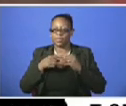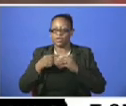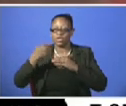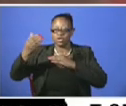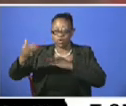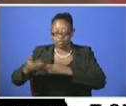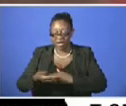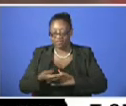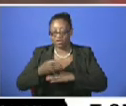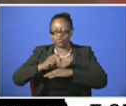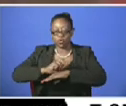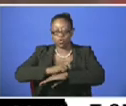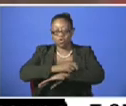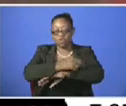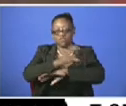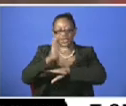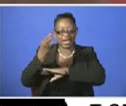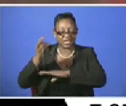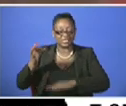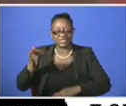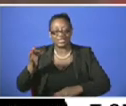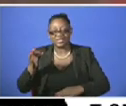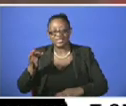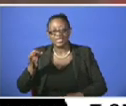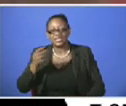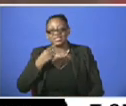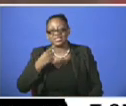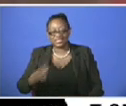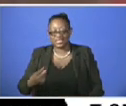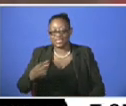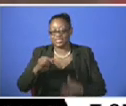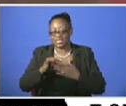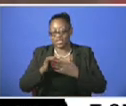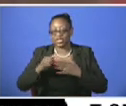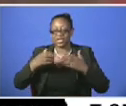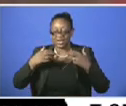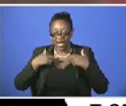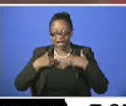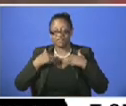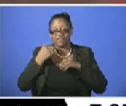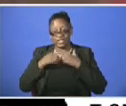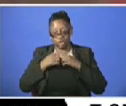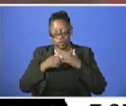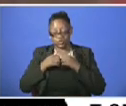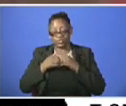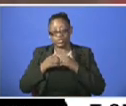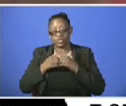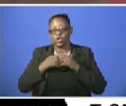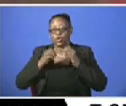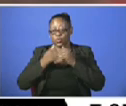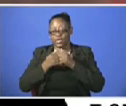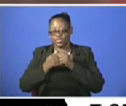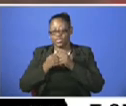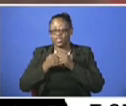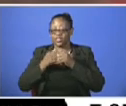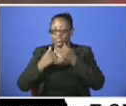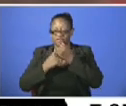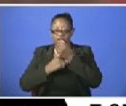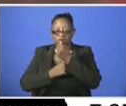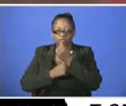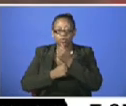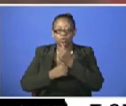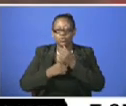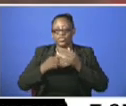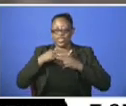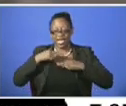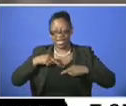of COVID-19, that there had already been infrastructural and technological issues with the foundation of the Bahamas'